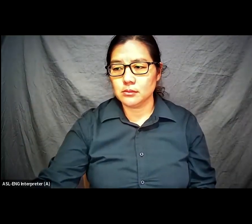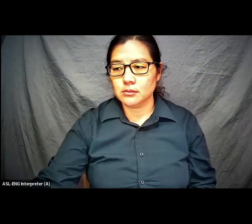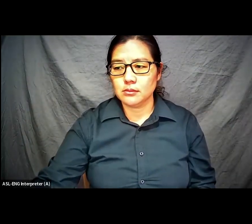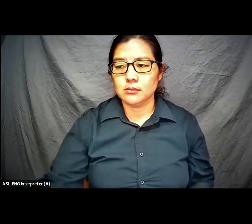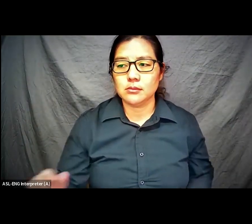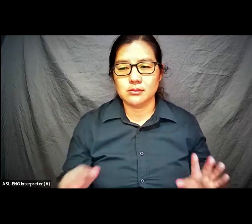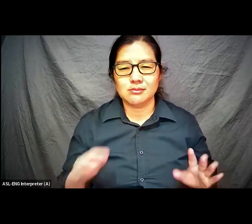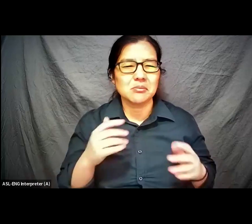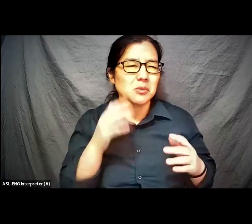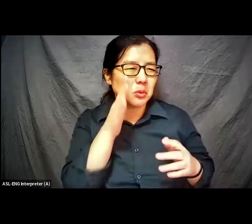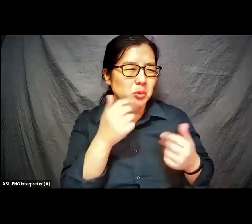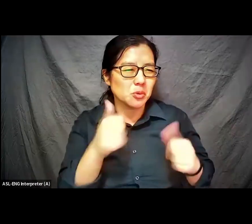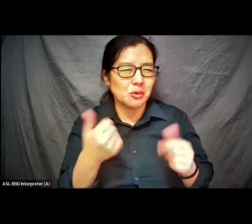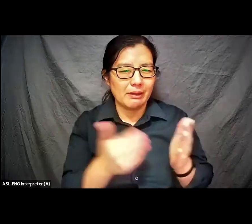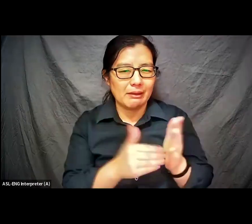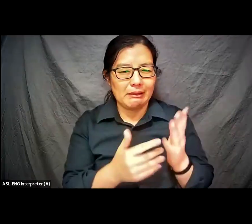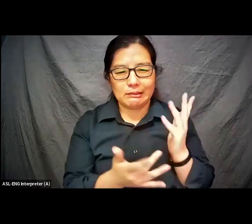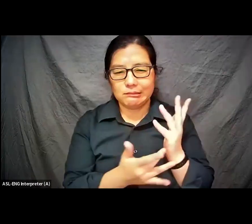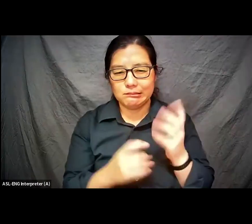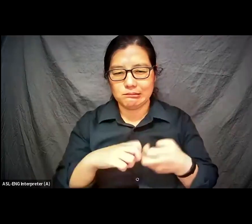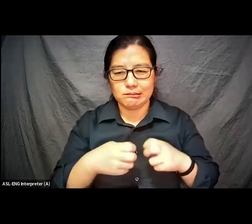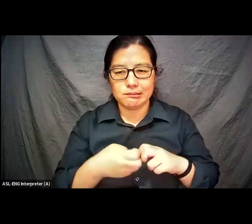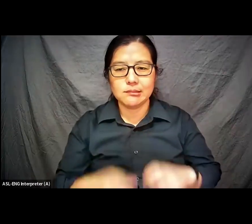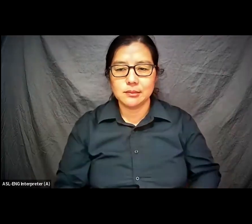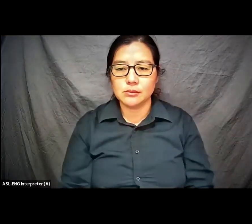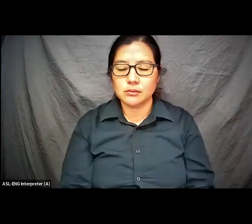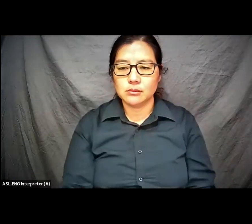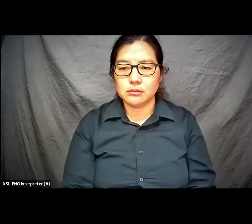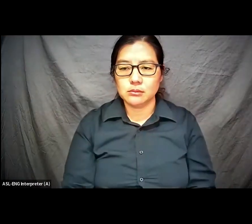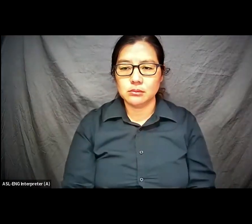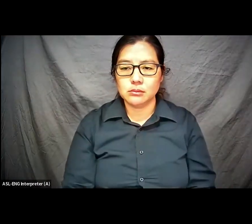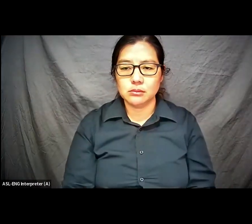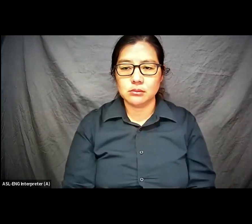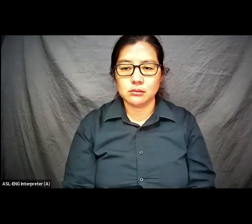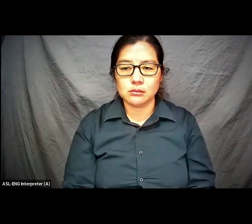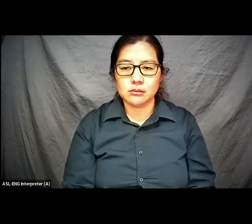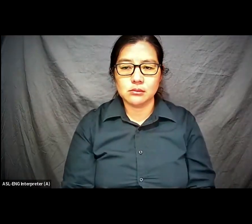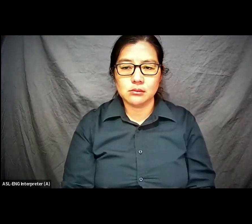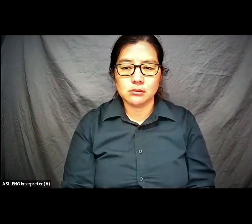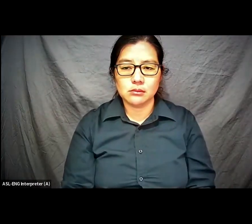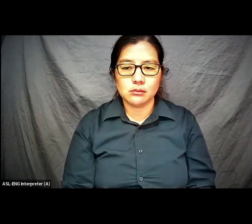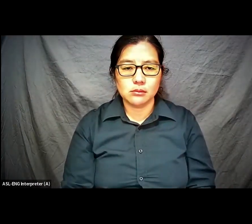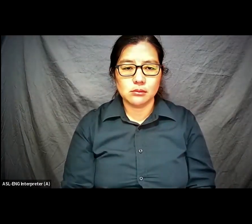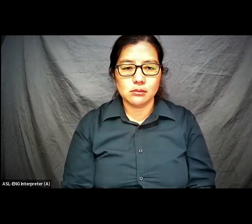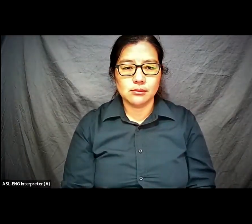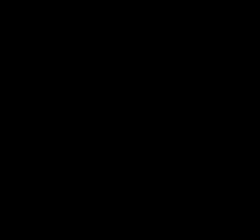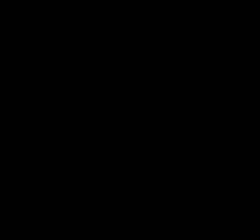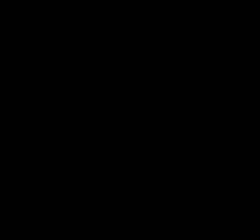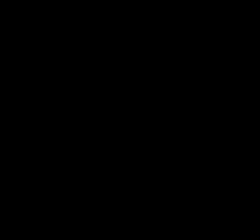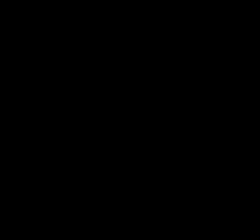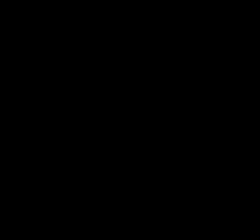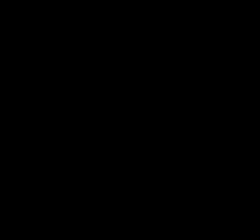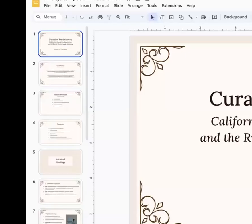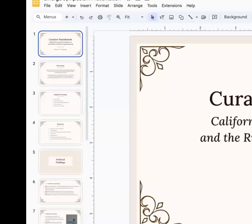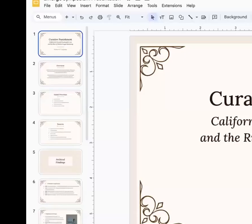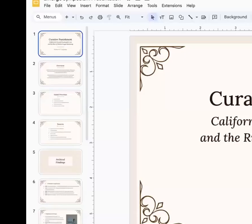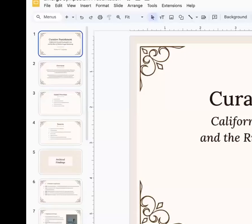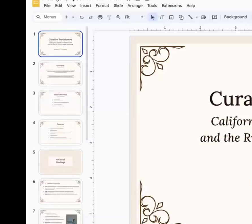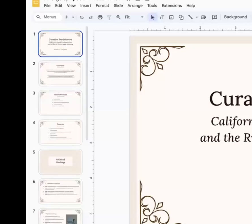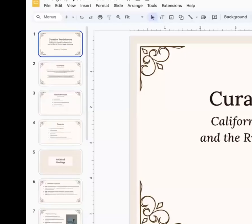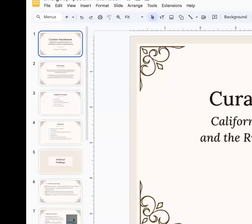false. It is mythology. And this mythology serves several functions, including, but not limited